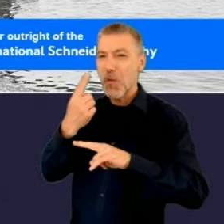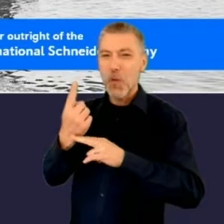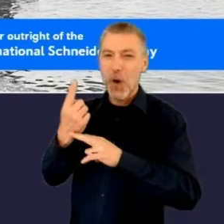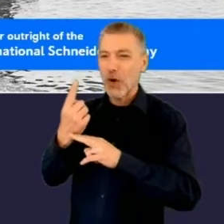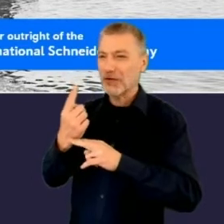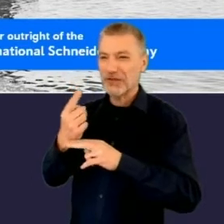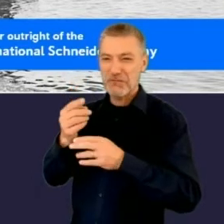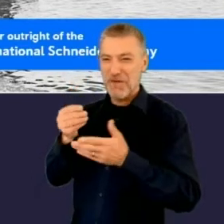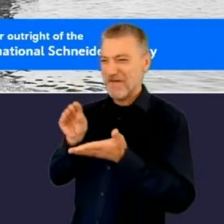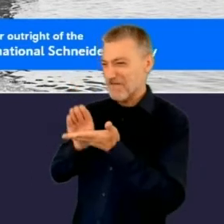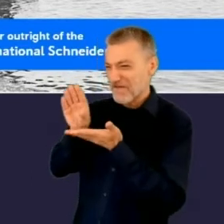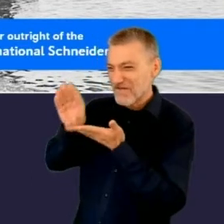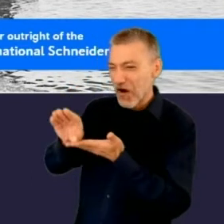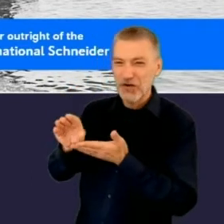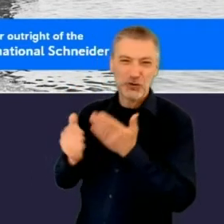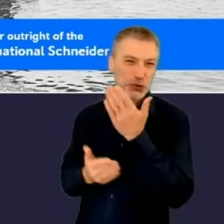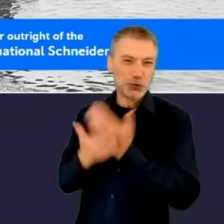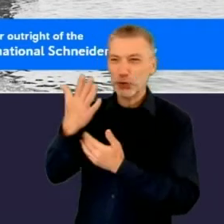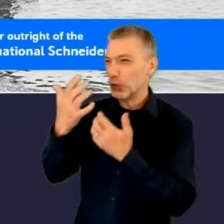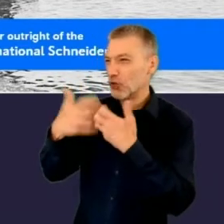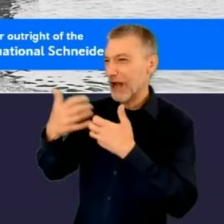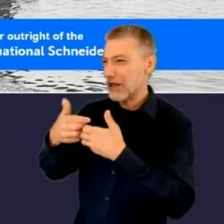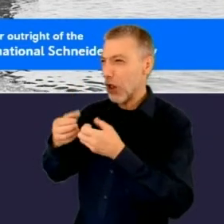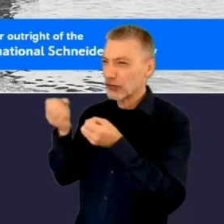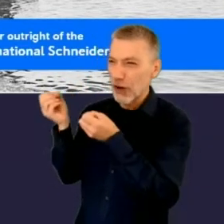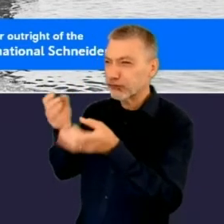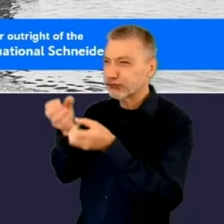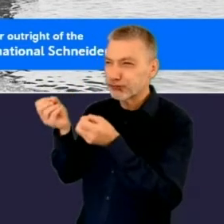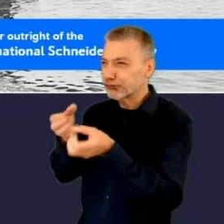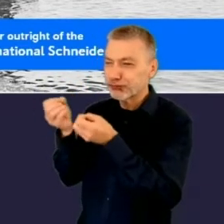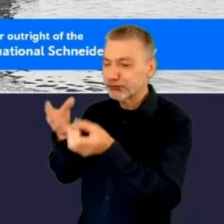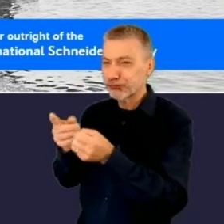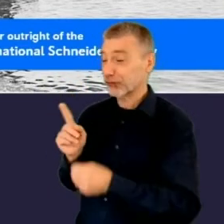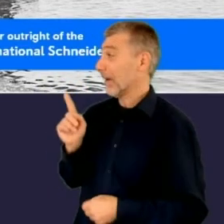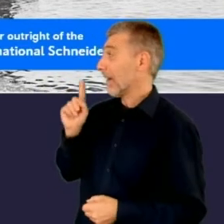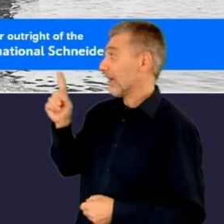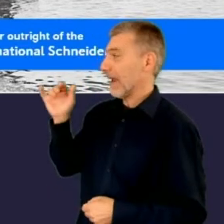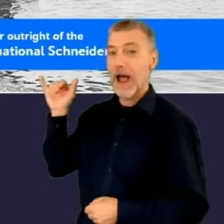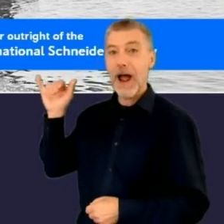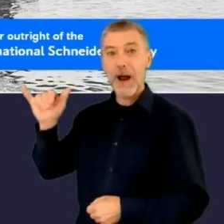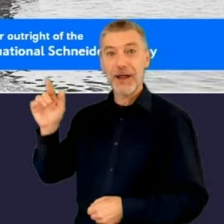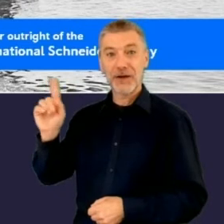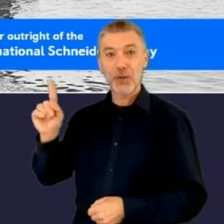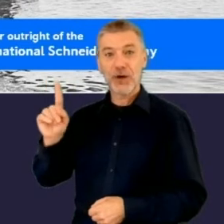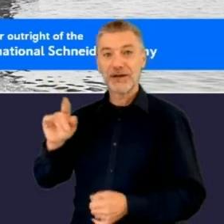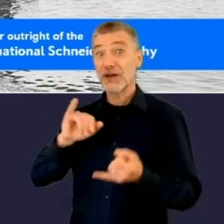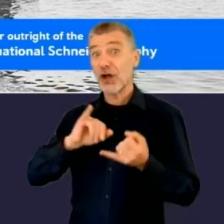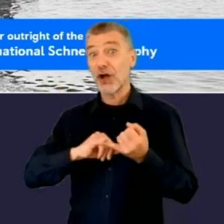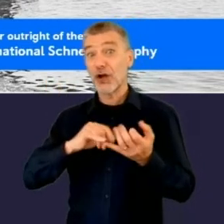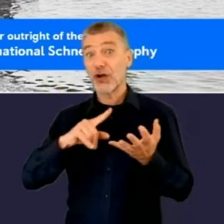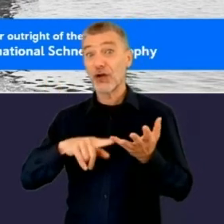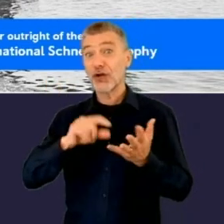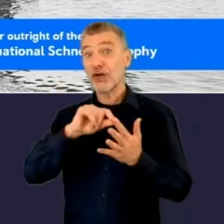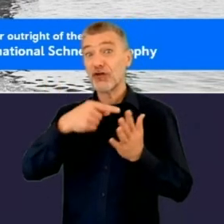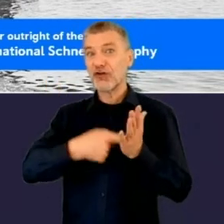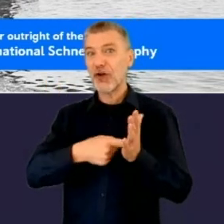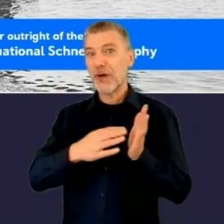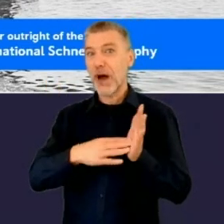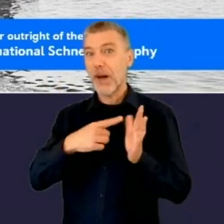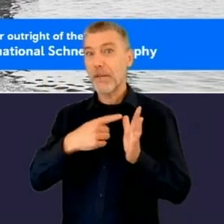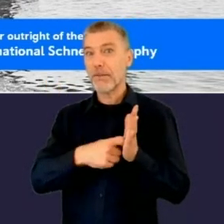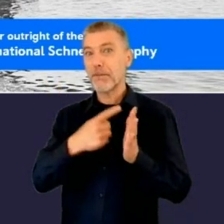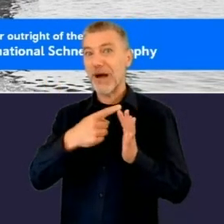latest technology. And this aircraft here that we see in the picture is called a Supermarine. So this is a